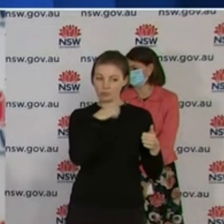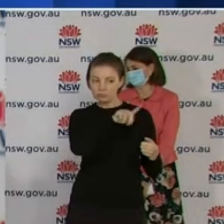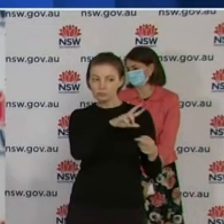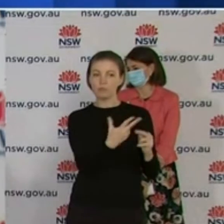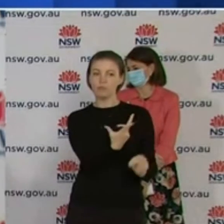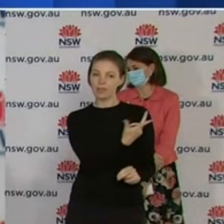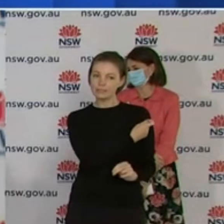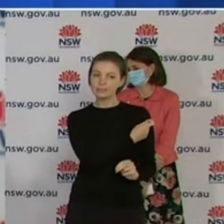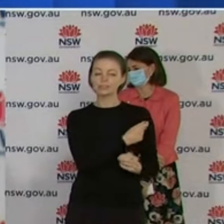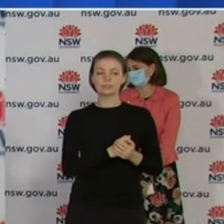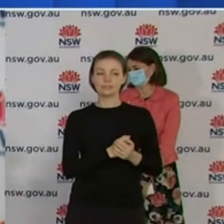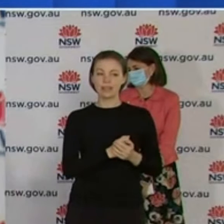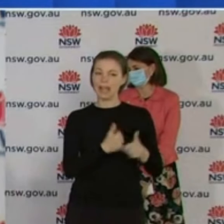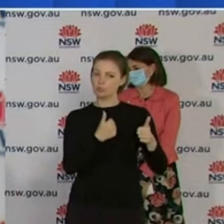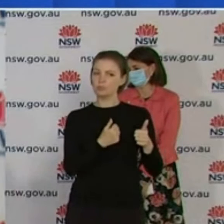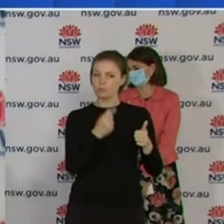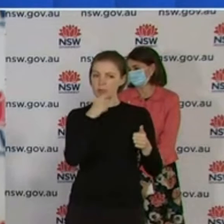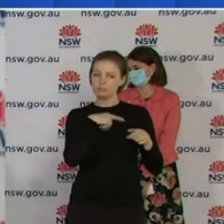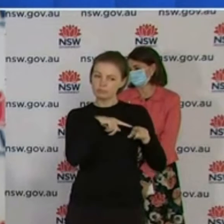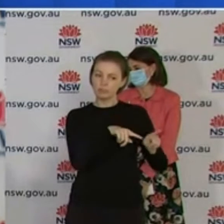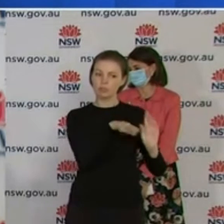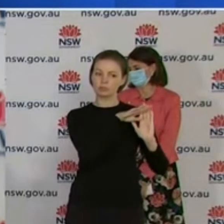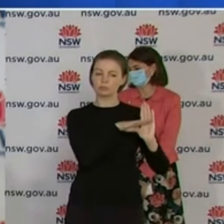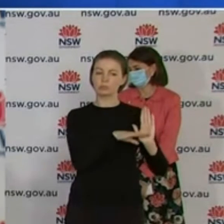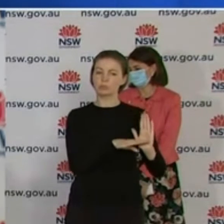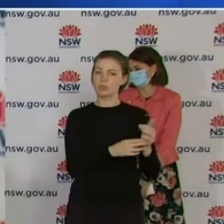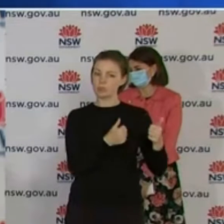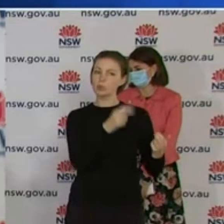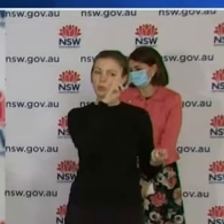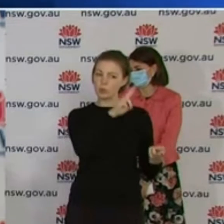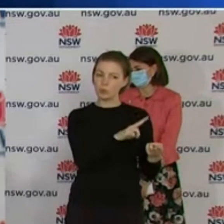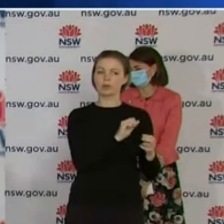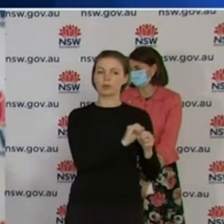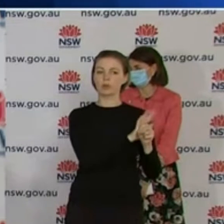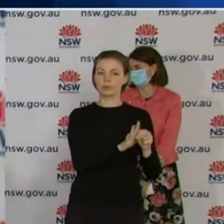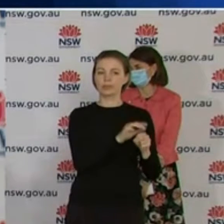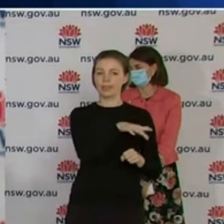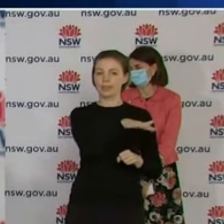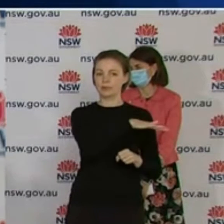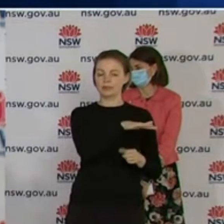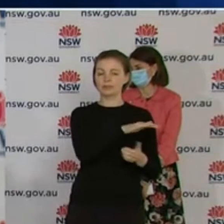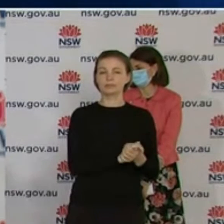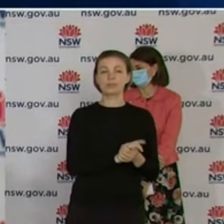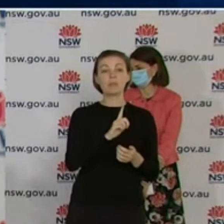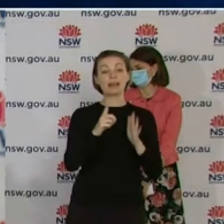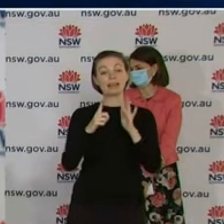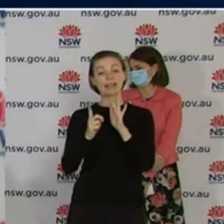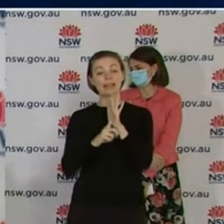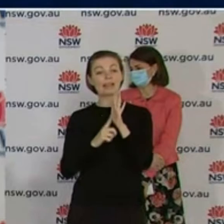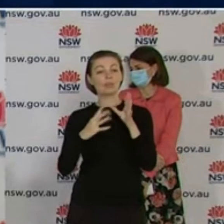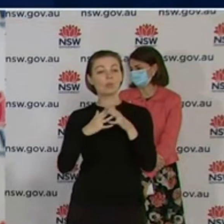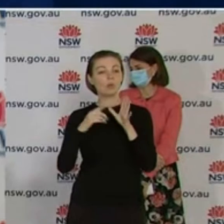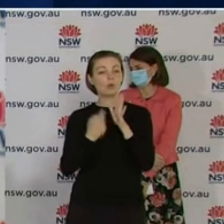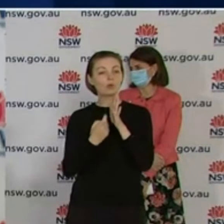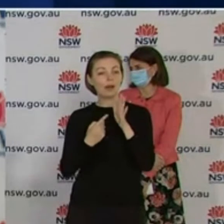vaccination uptake as well as good compliance and case numbers coming down. But in other areas of the state, particularly Illawarra and